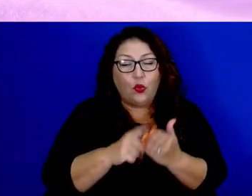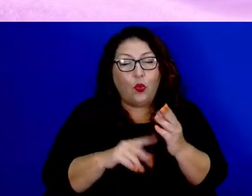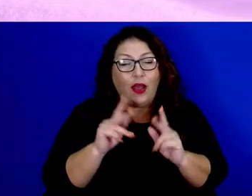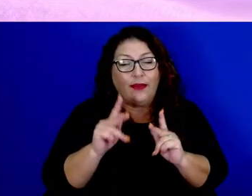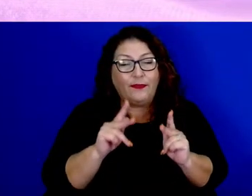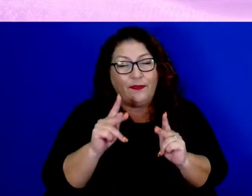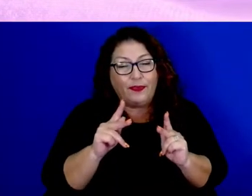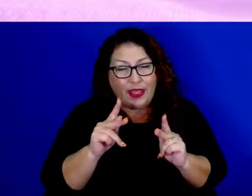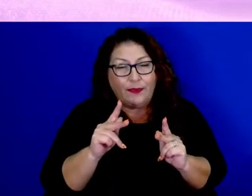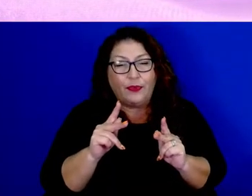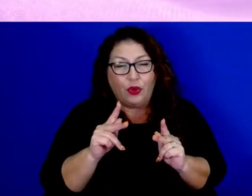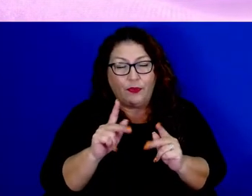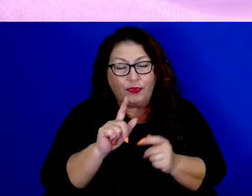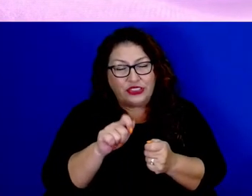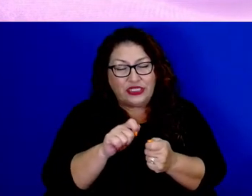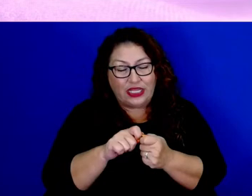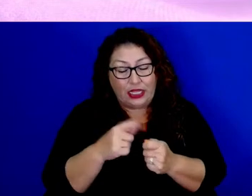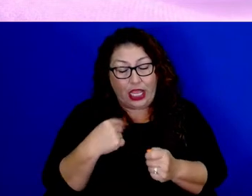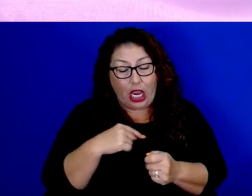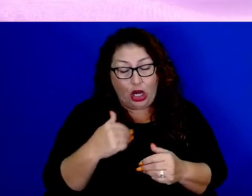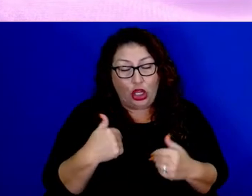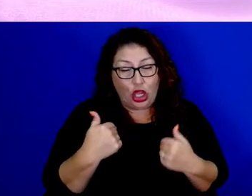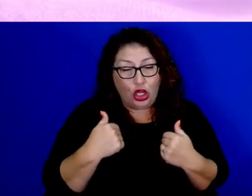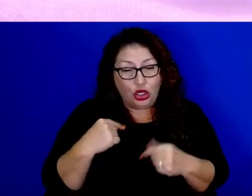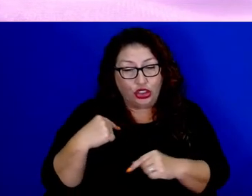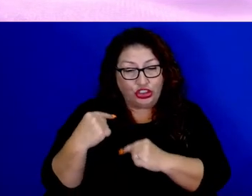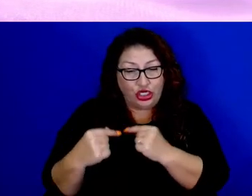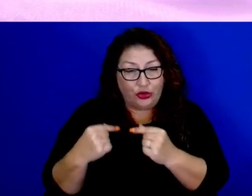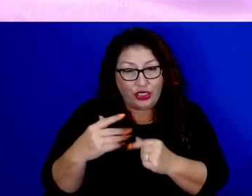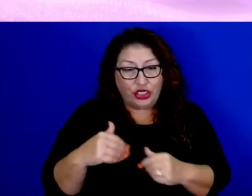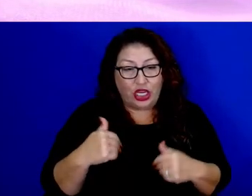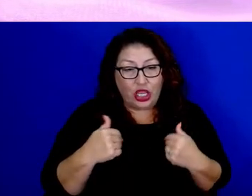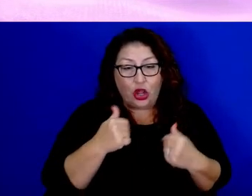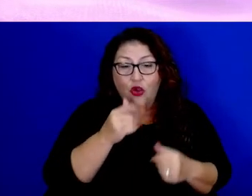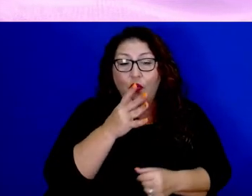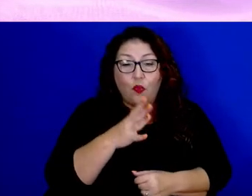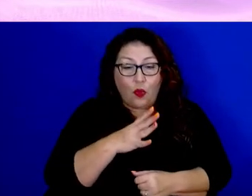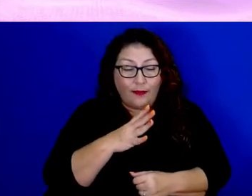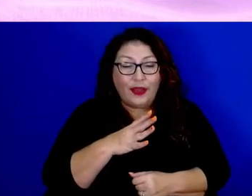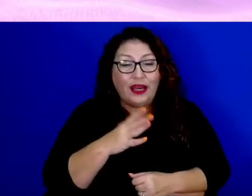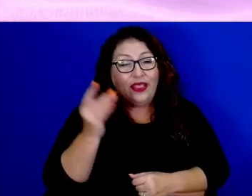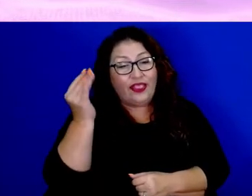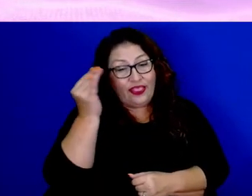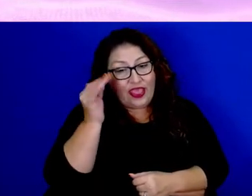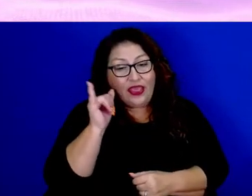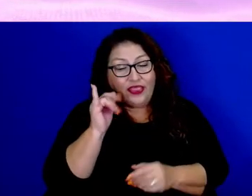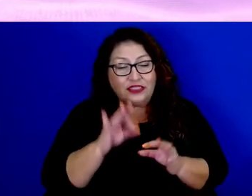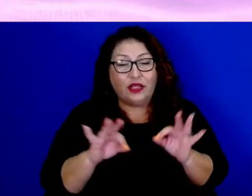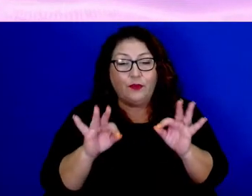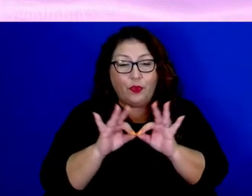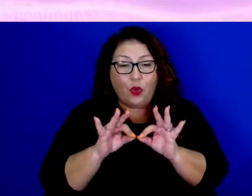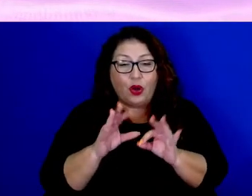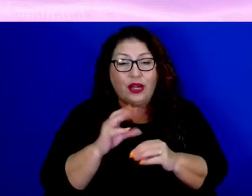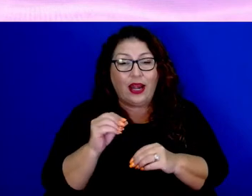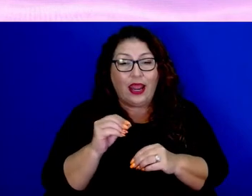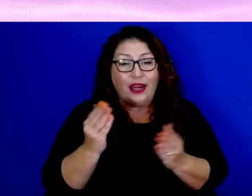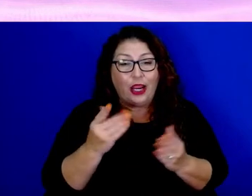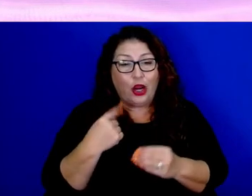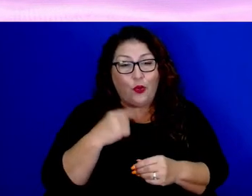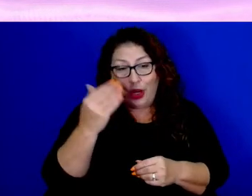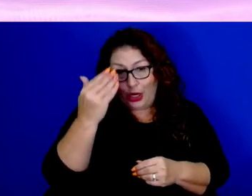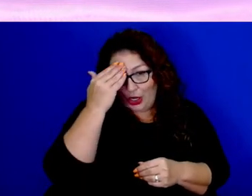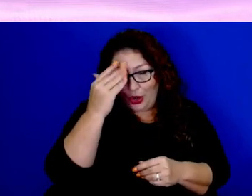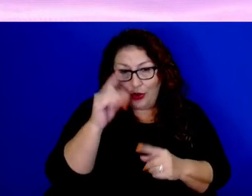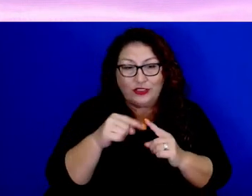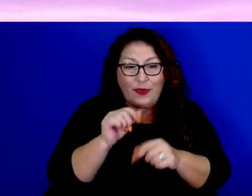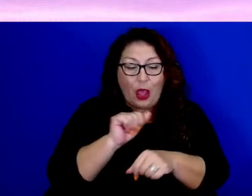our young generation and younger women, think is important. And here we know it's about work-life balance.